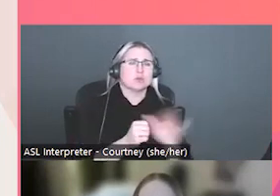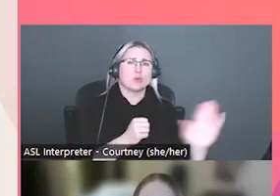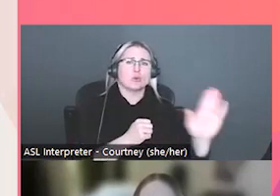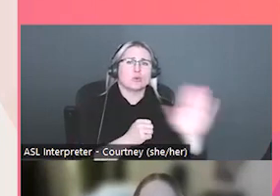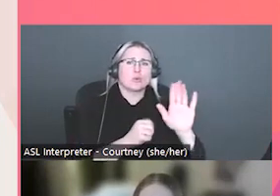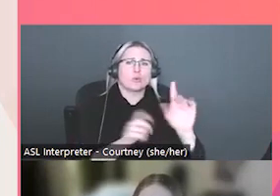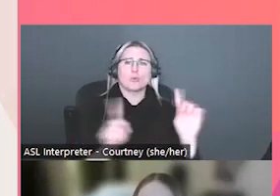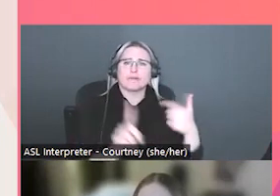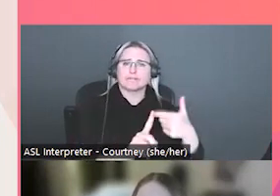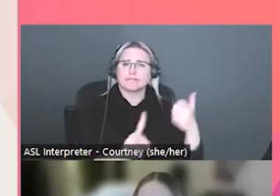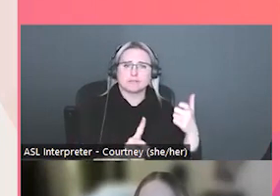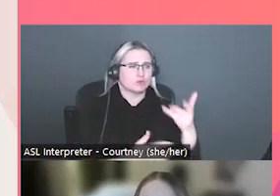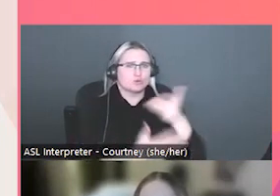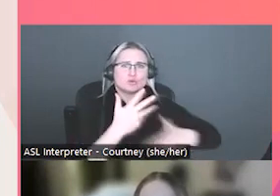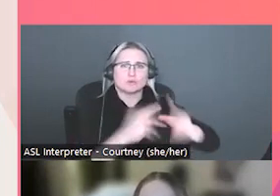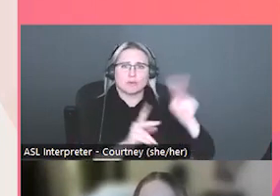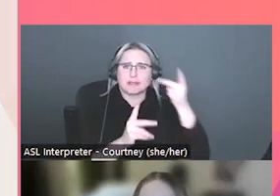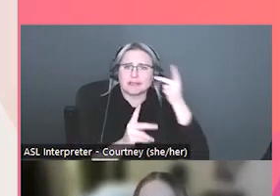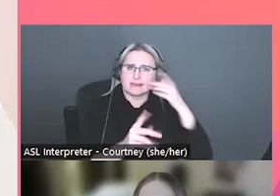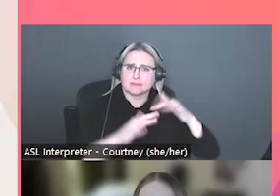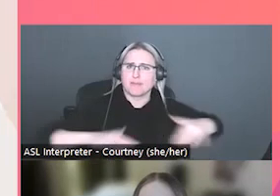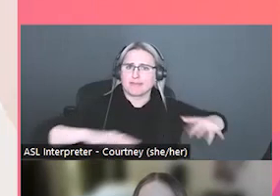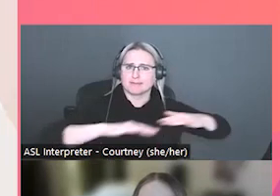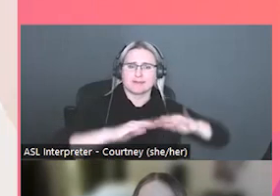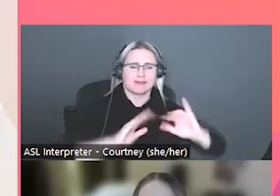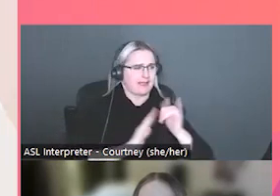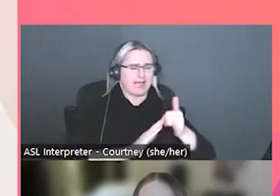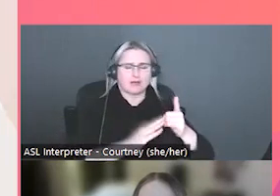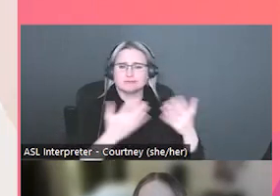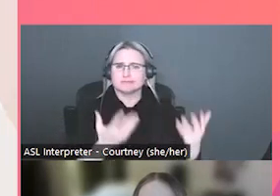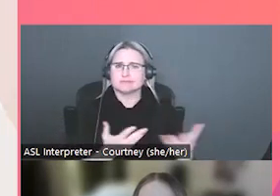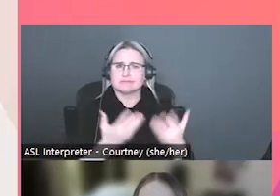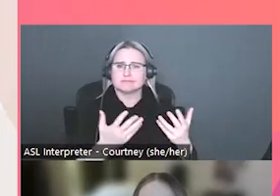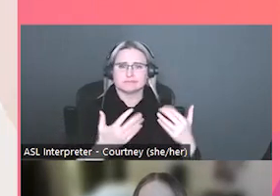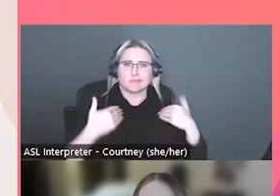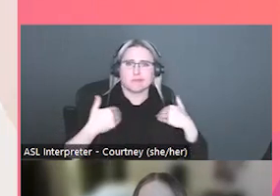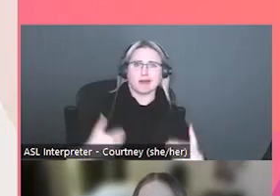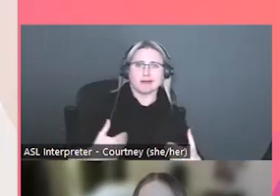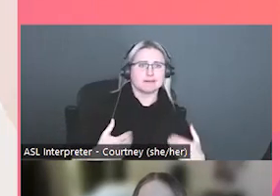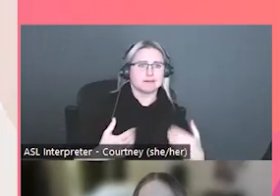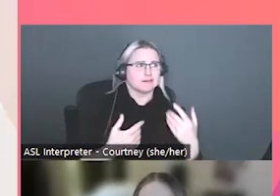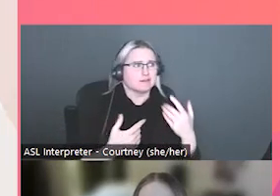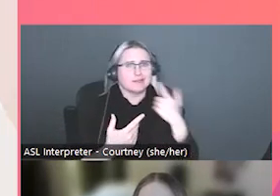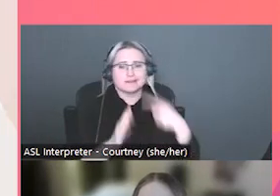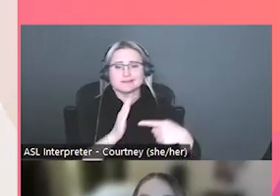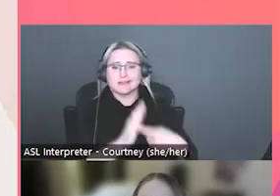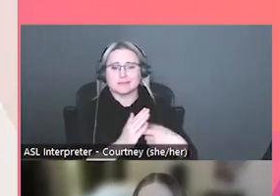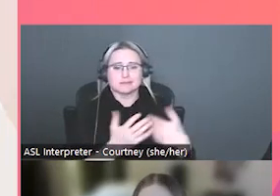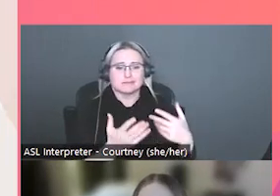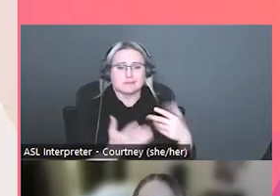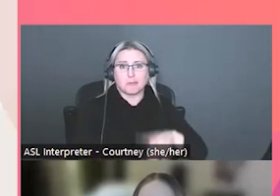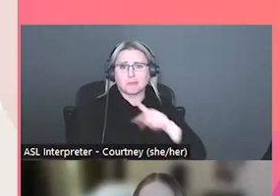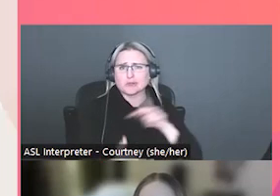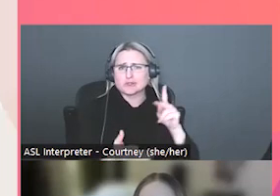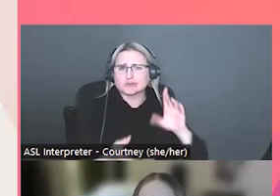in and the ways in which different embodiments are, set up as personal tragedies, as failing